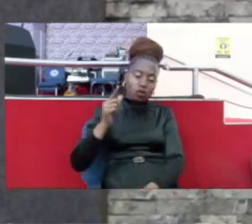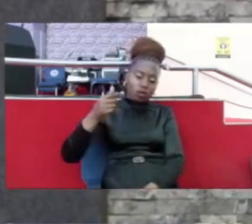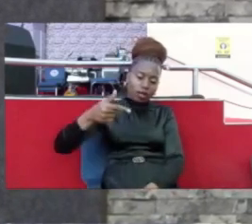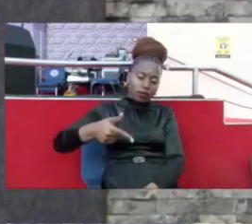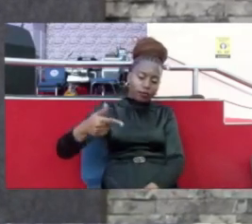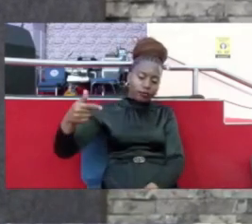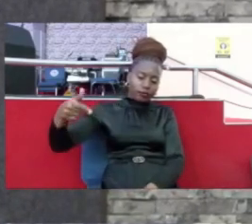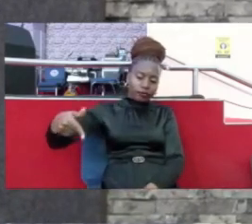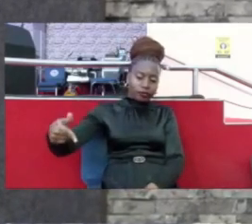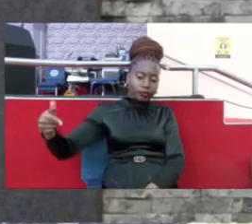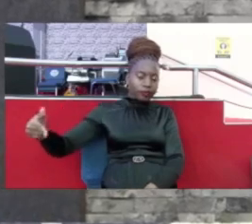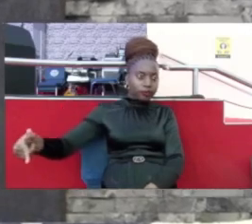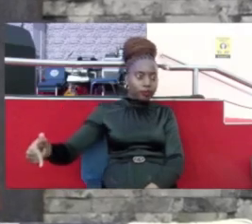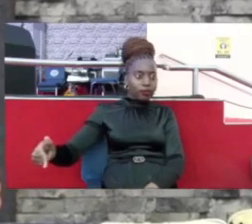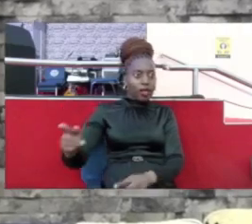caring for the ground